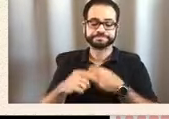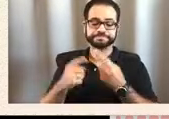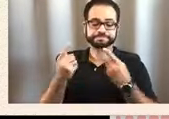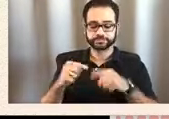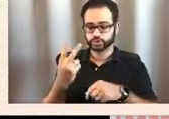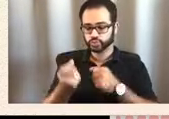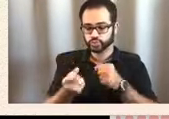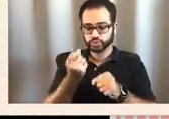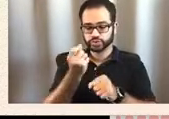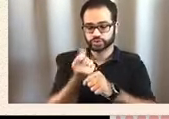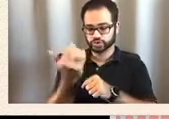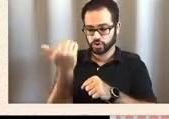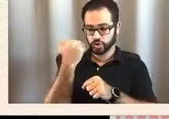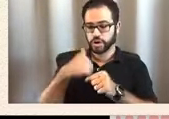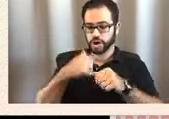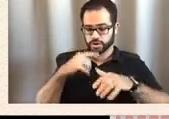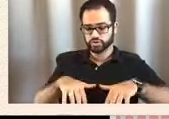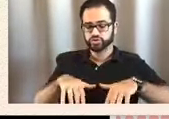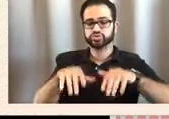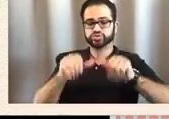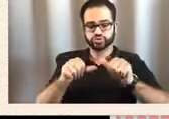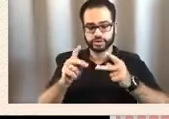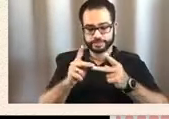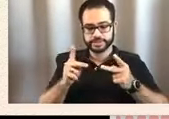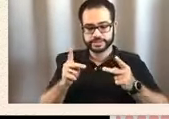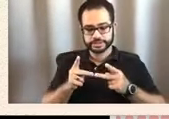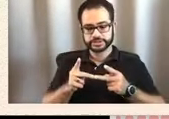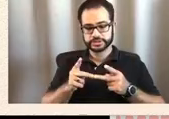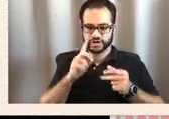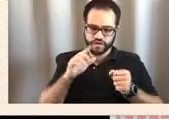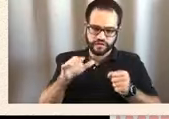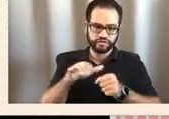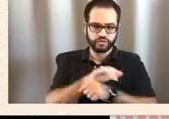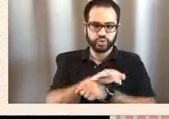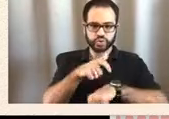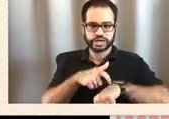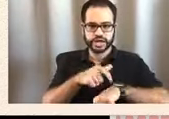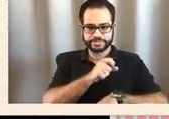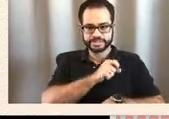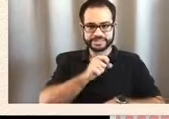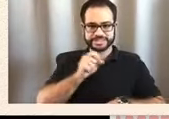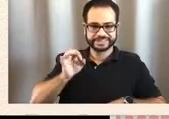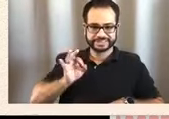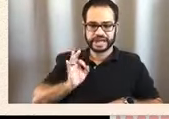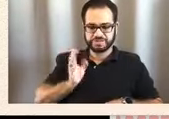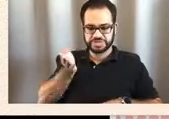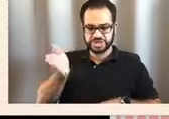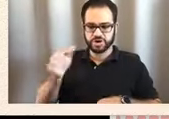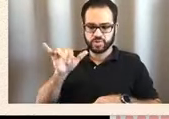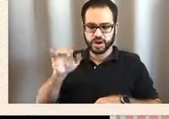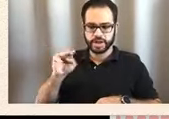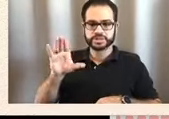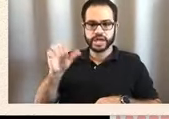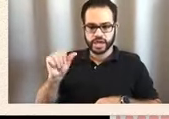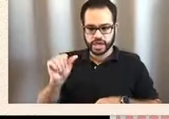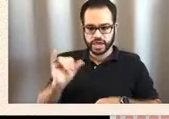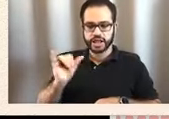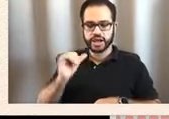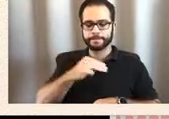position as a full-time staff member at the Y as a membership experience